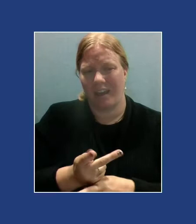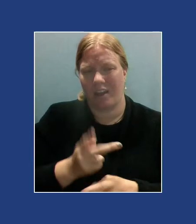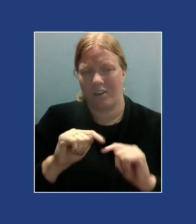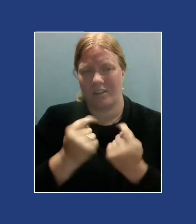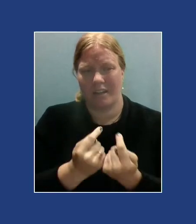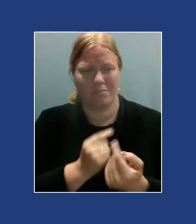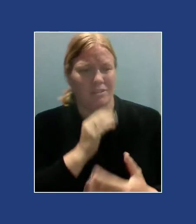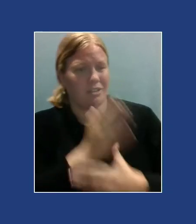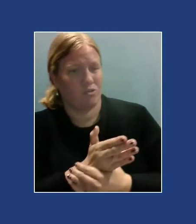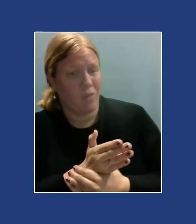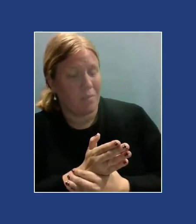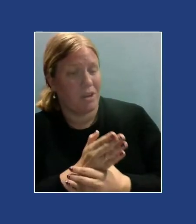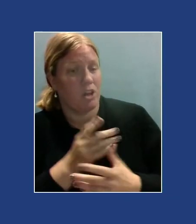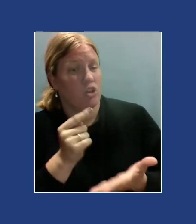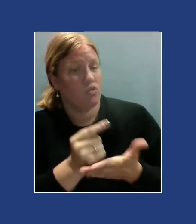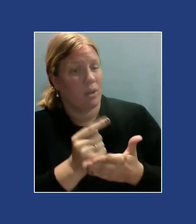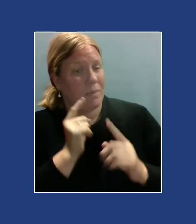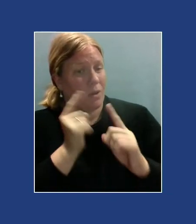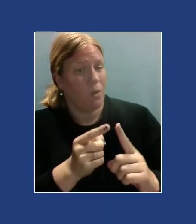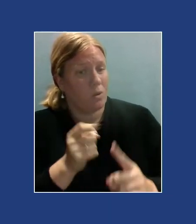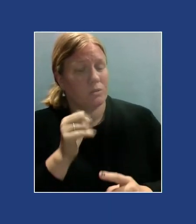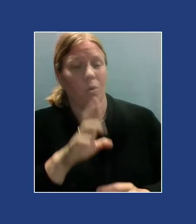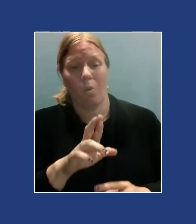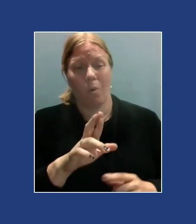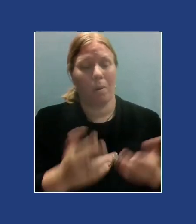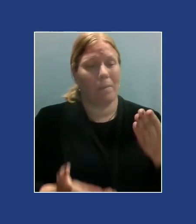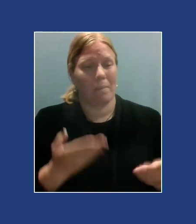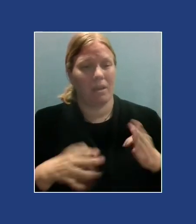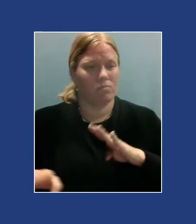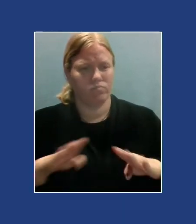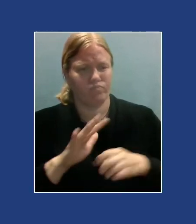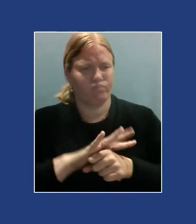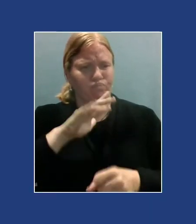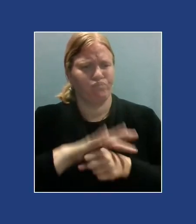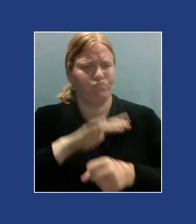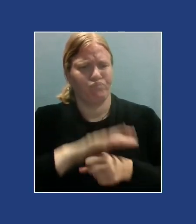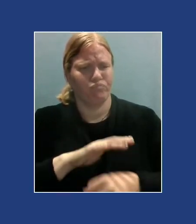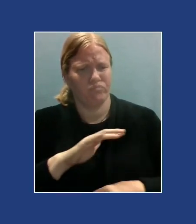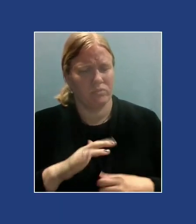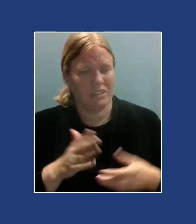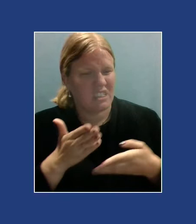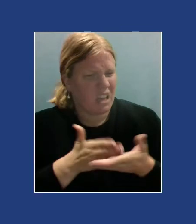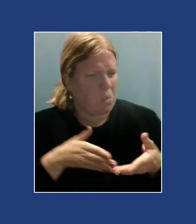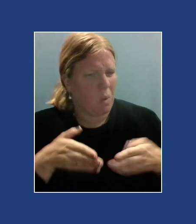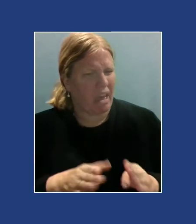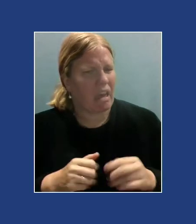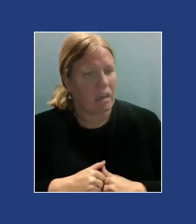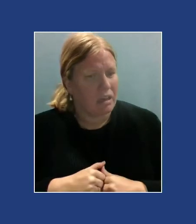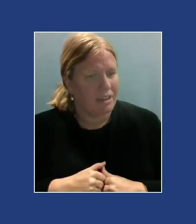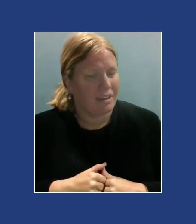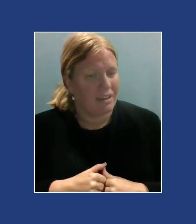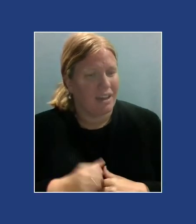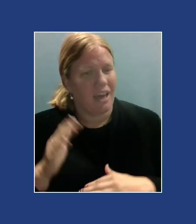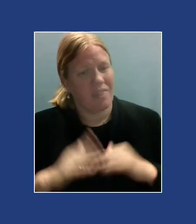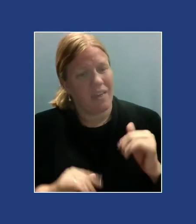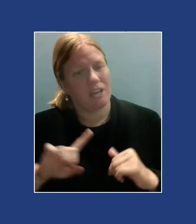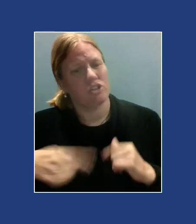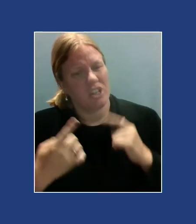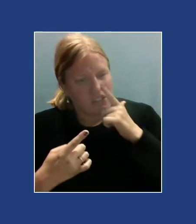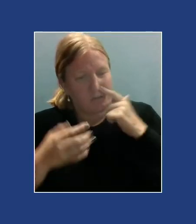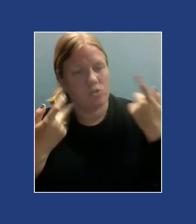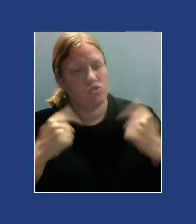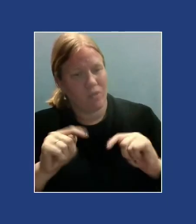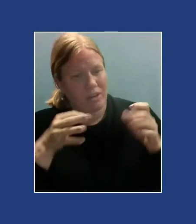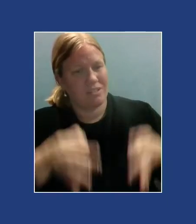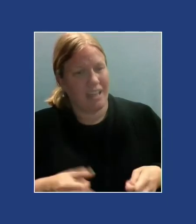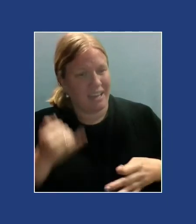treatment goals, that it's a form of acting out in some way, rather than focusing primarily on trying to affirm the